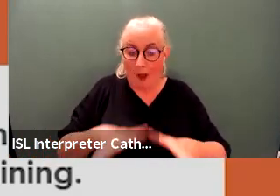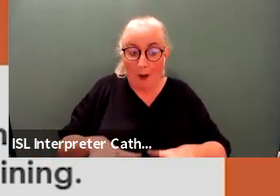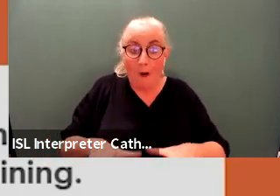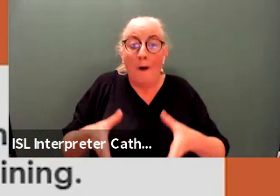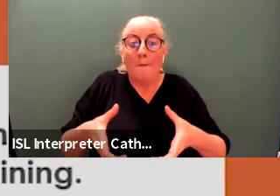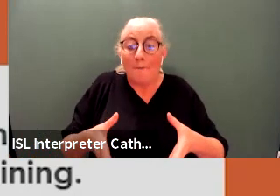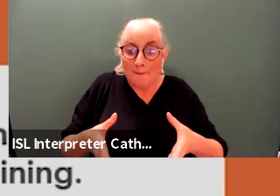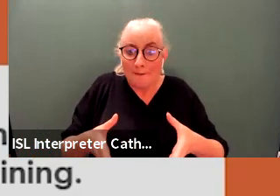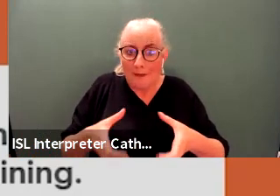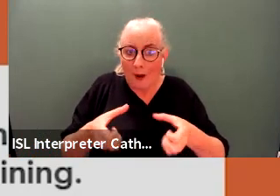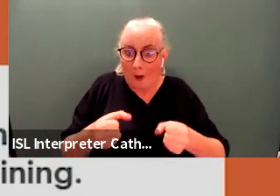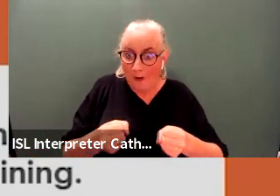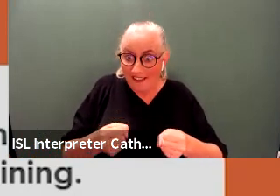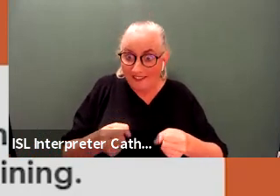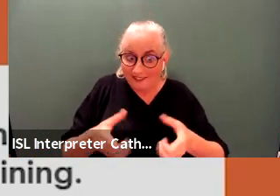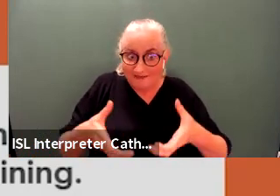hold.